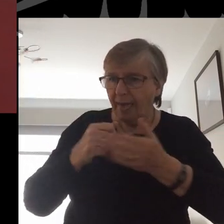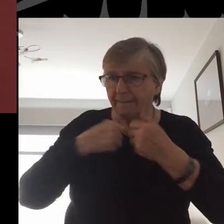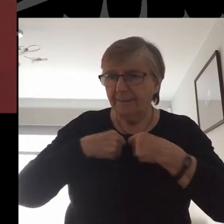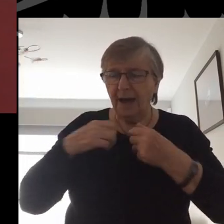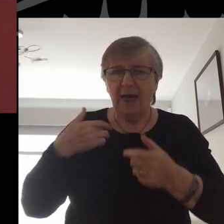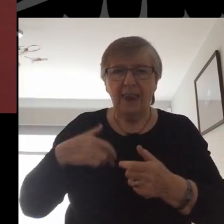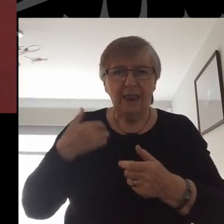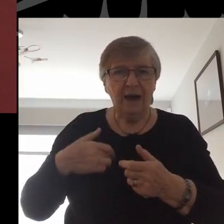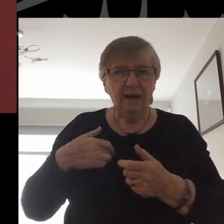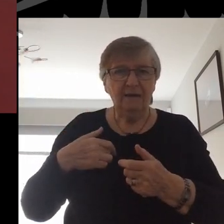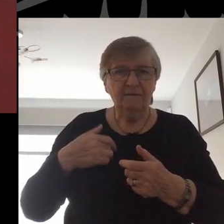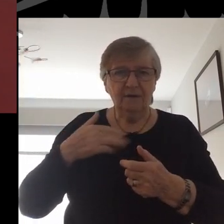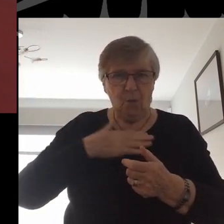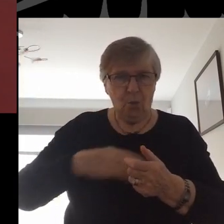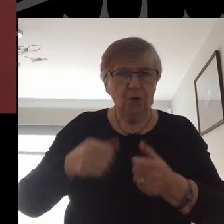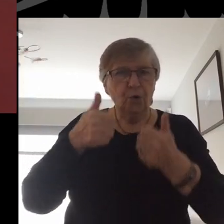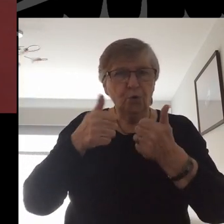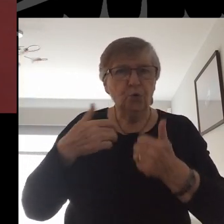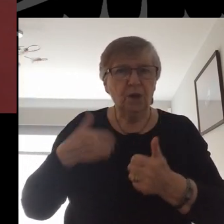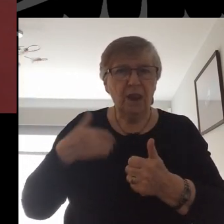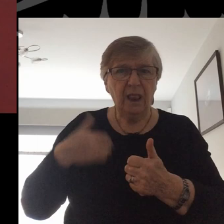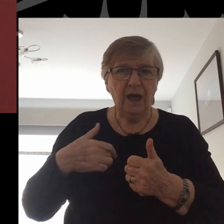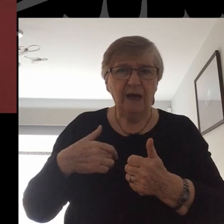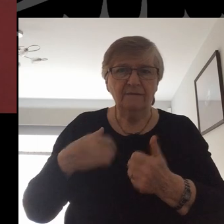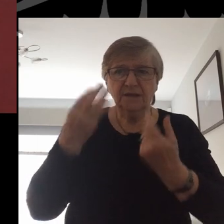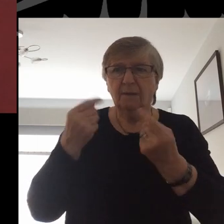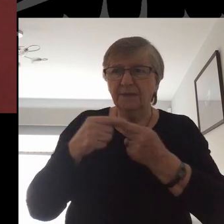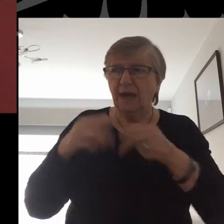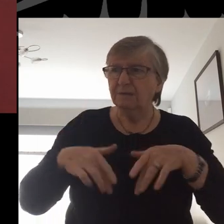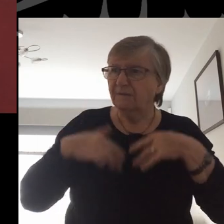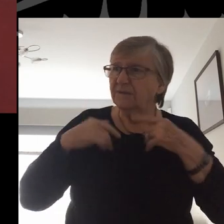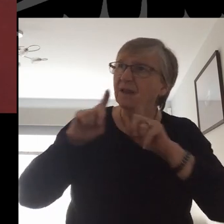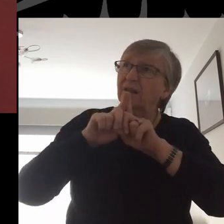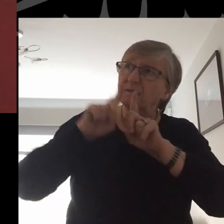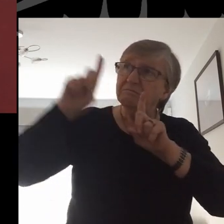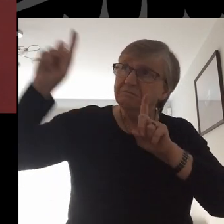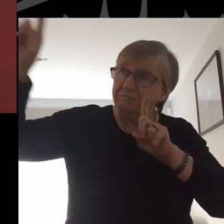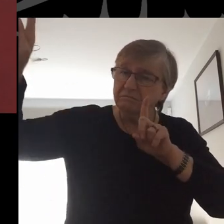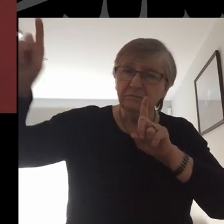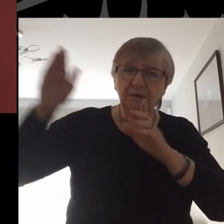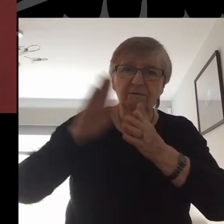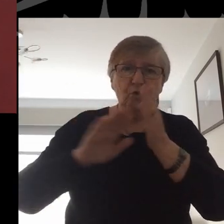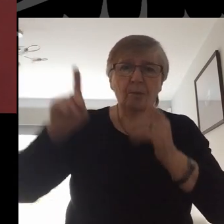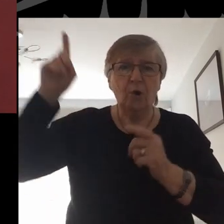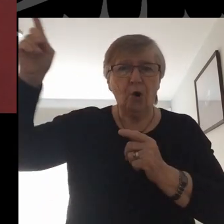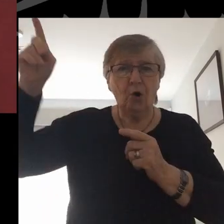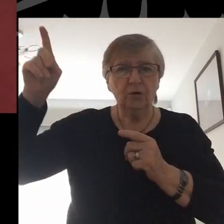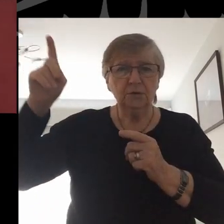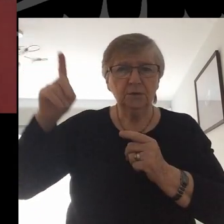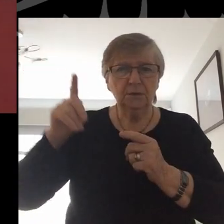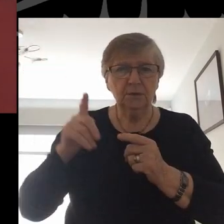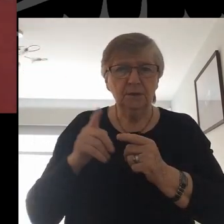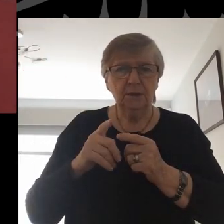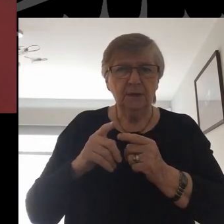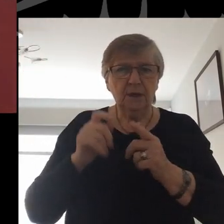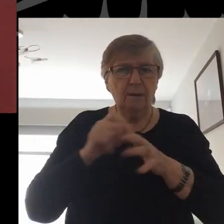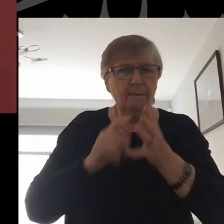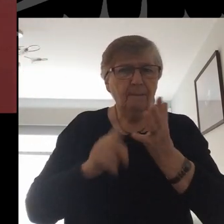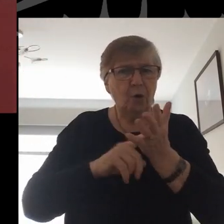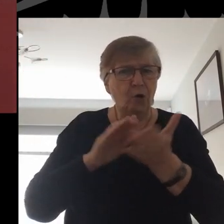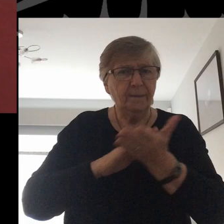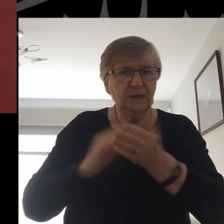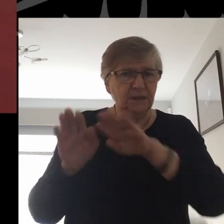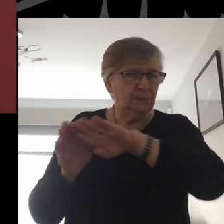of distance from God, feel a bit unhappy with him. Is it the putting aside of that stuff that the apostle